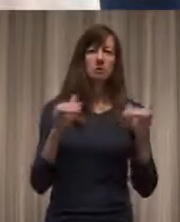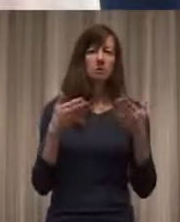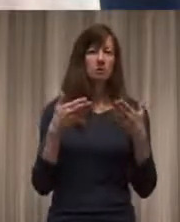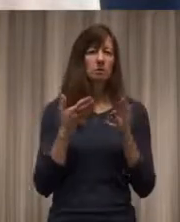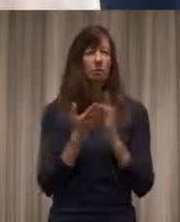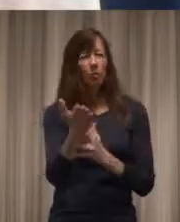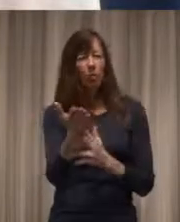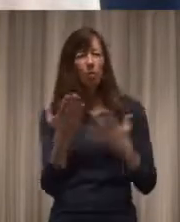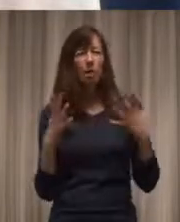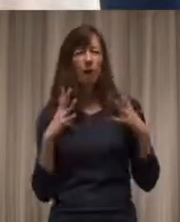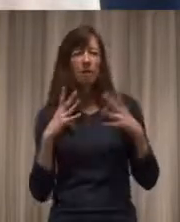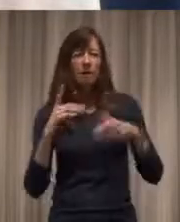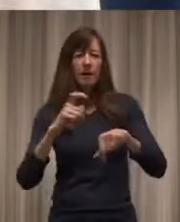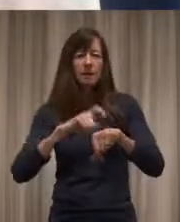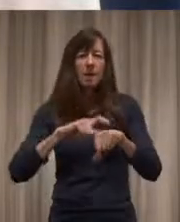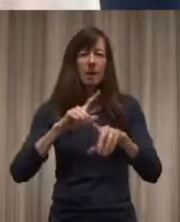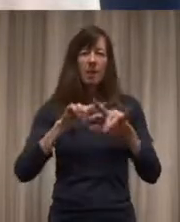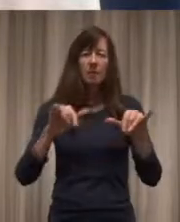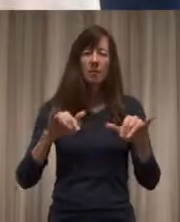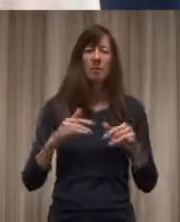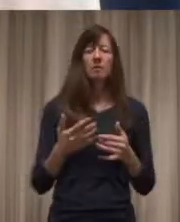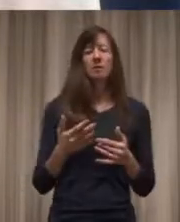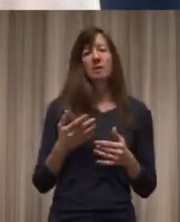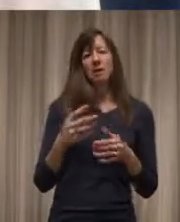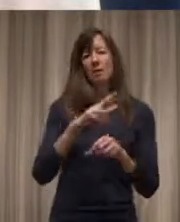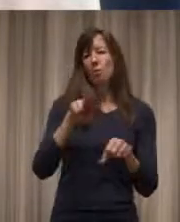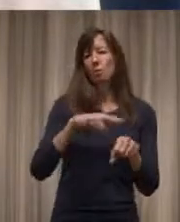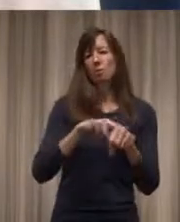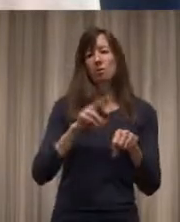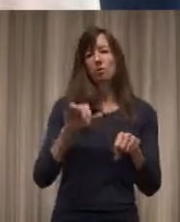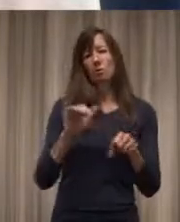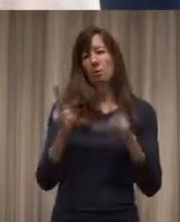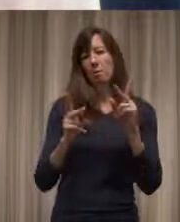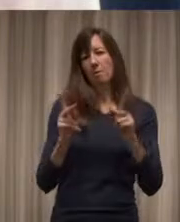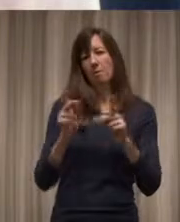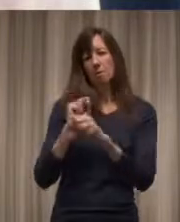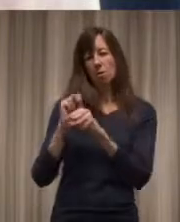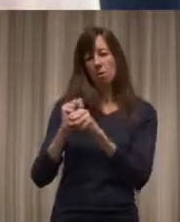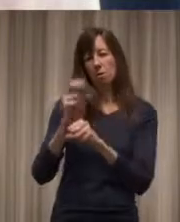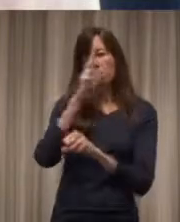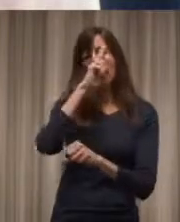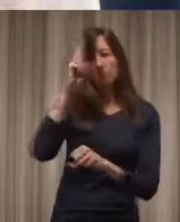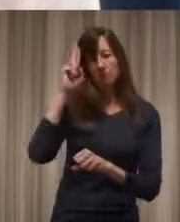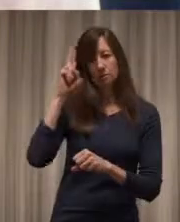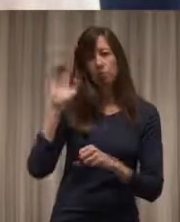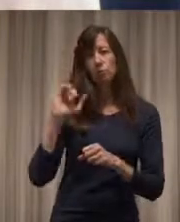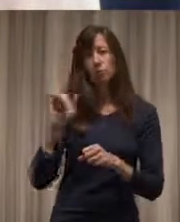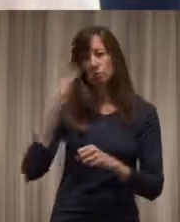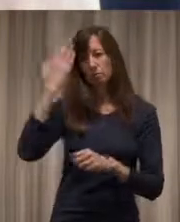course, those working in our hospitals on the front lines of this second wave. Thank you to each of you.